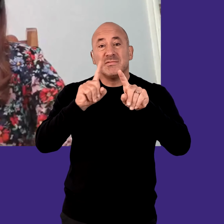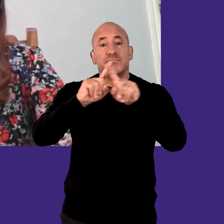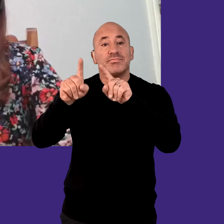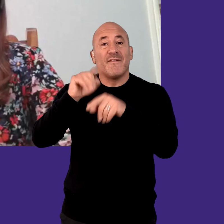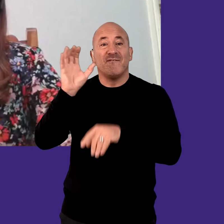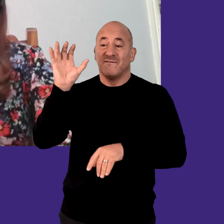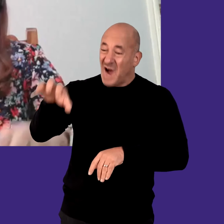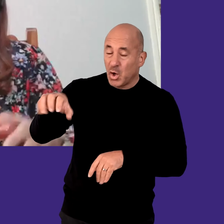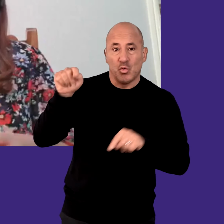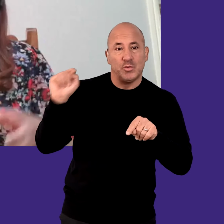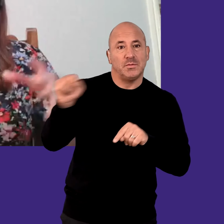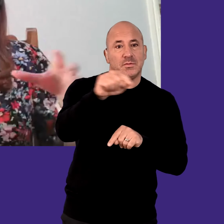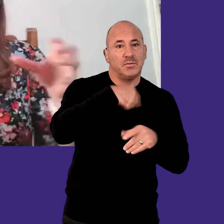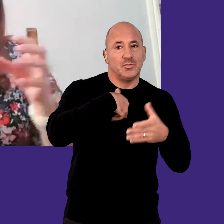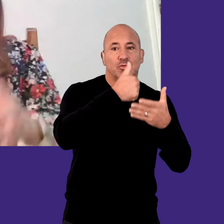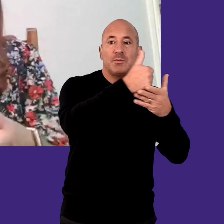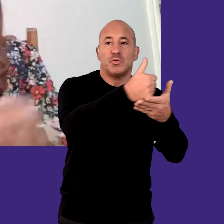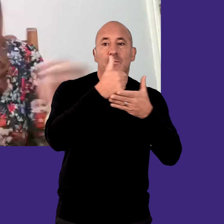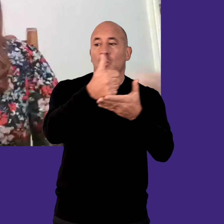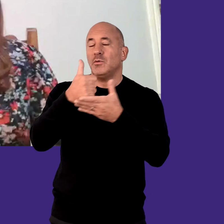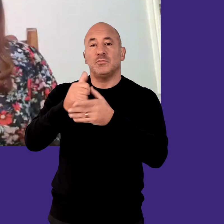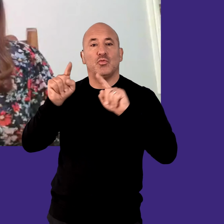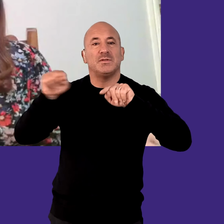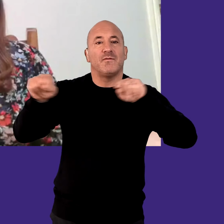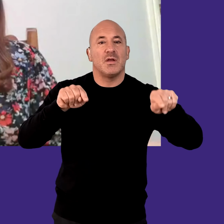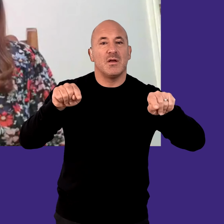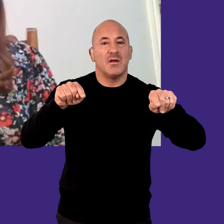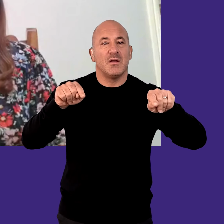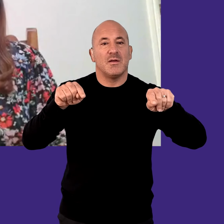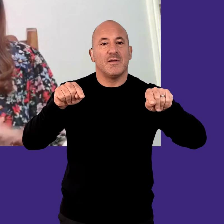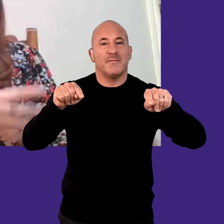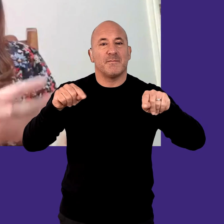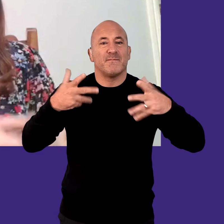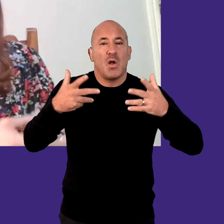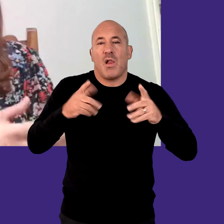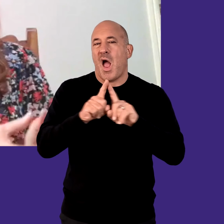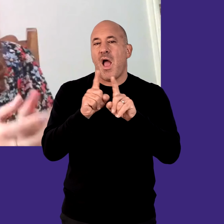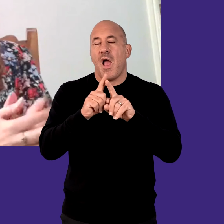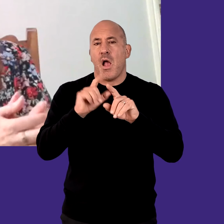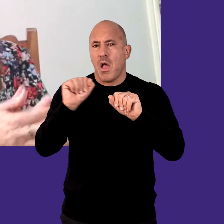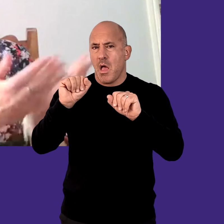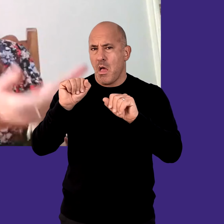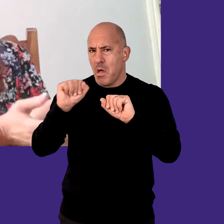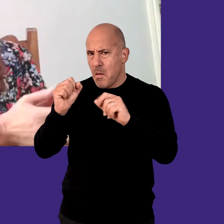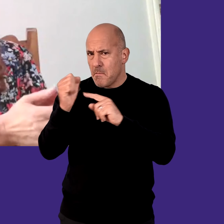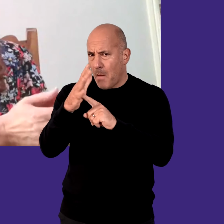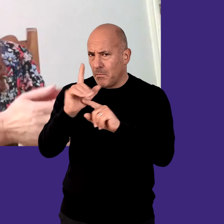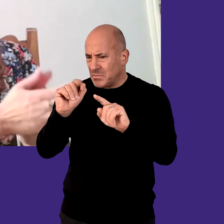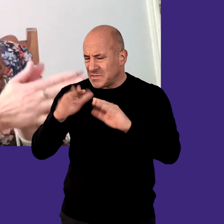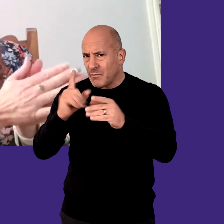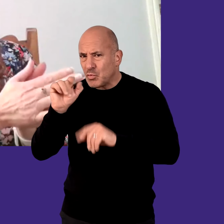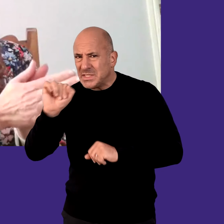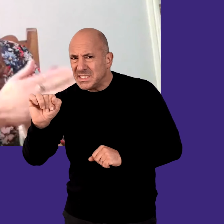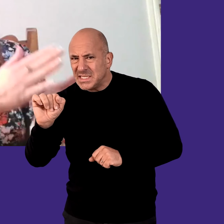would, as Family Hub staff, we would actually go into the other venues to support. So whatever their